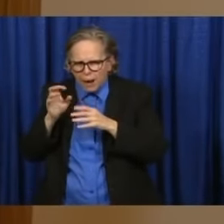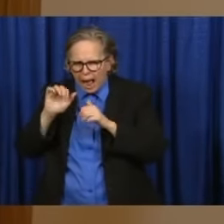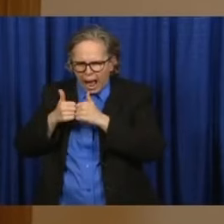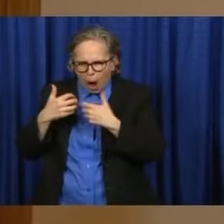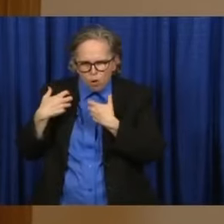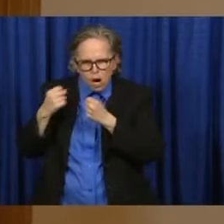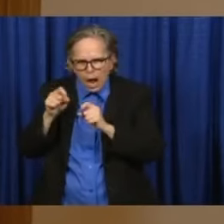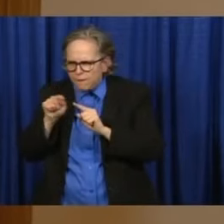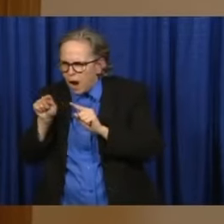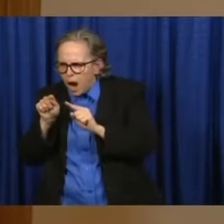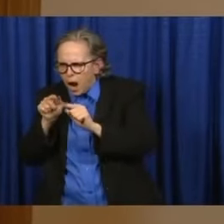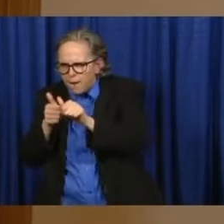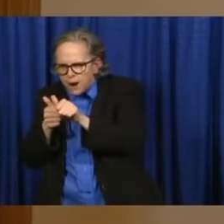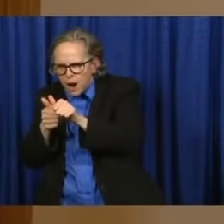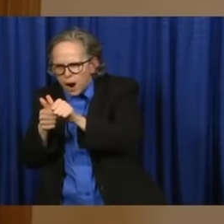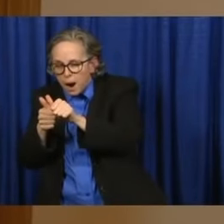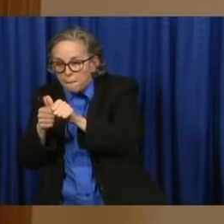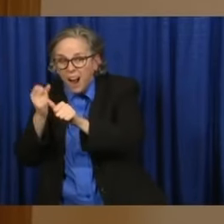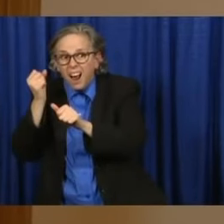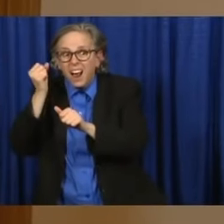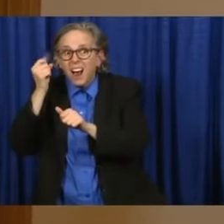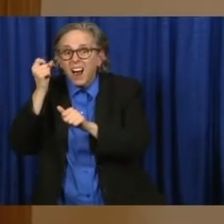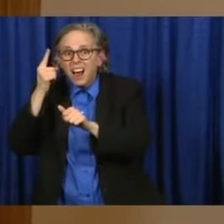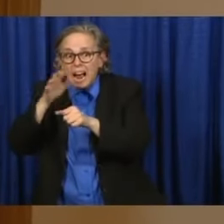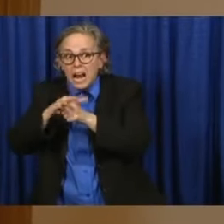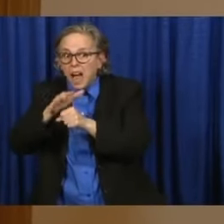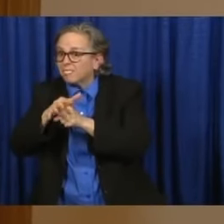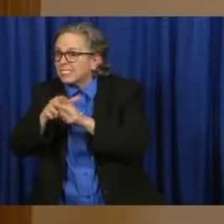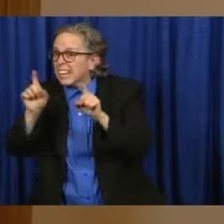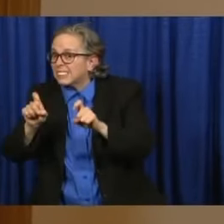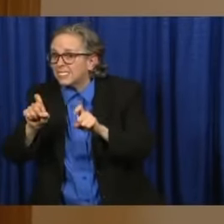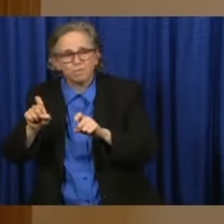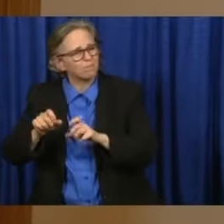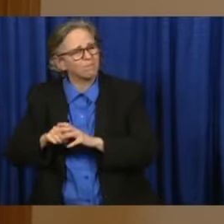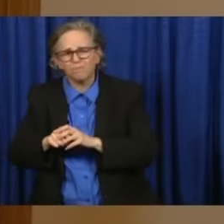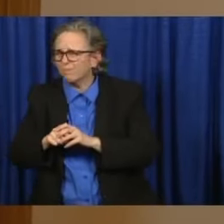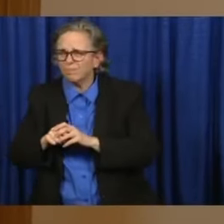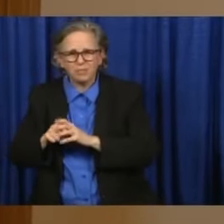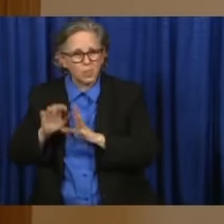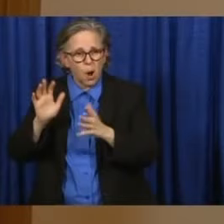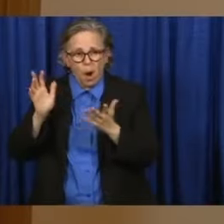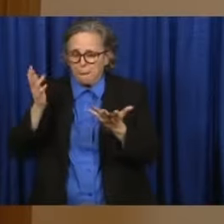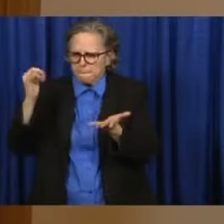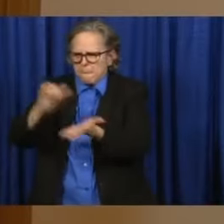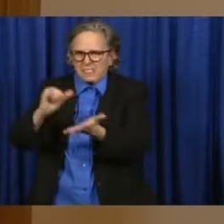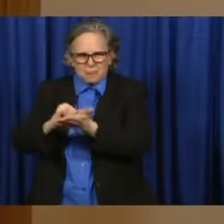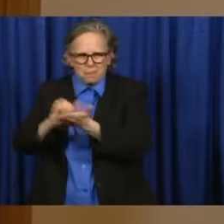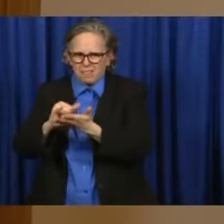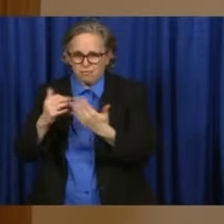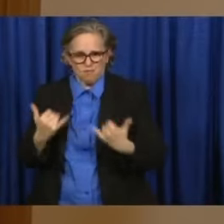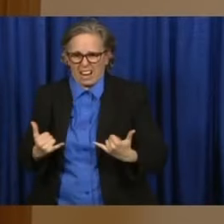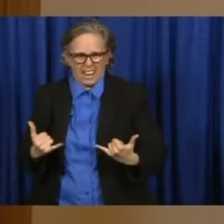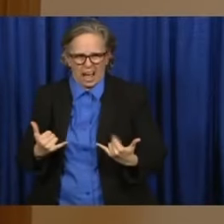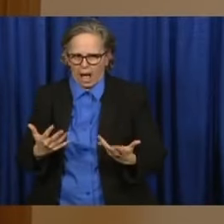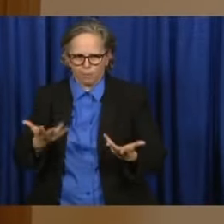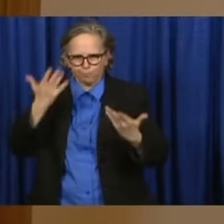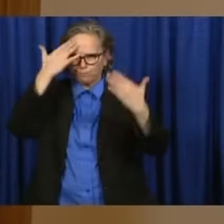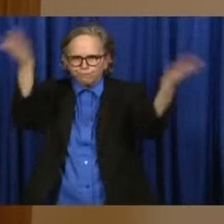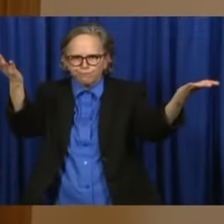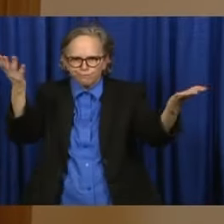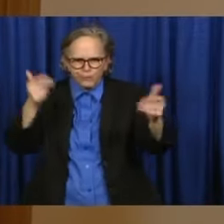of testing, that will be nearly impossible for some time to come unless we can do serologic